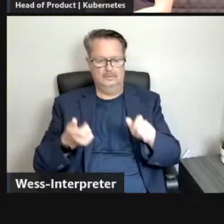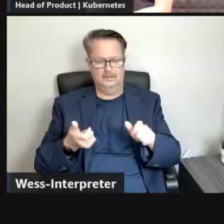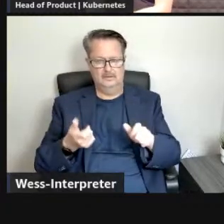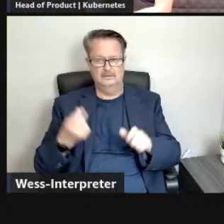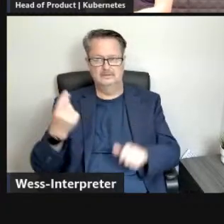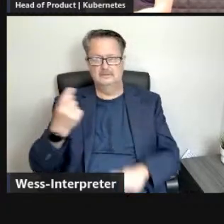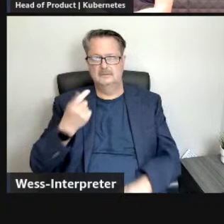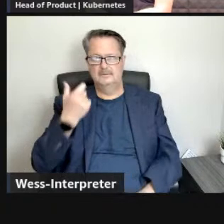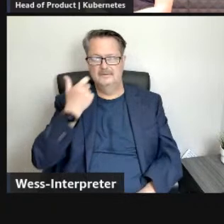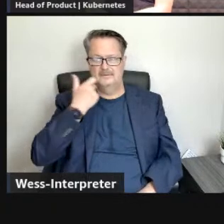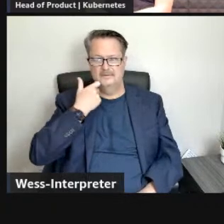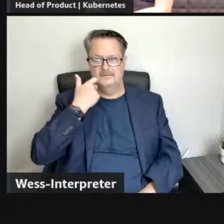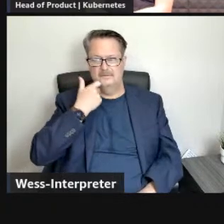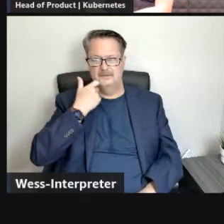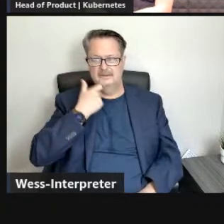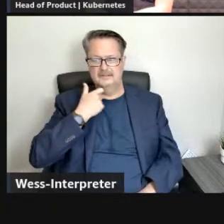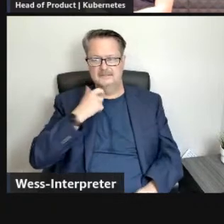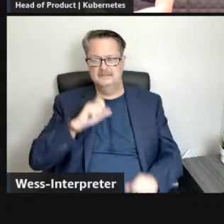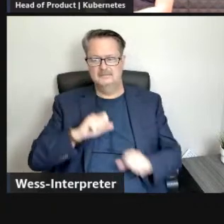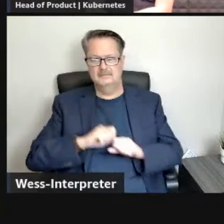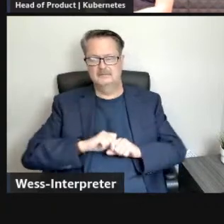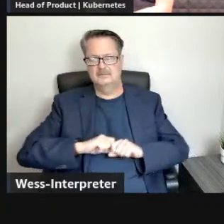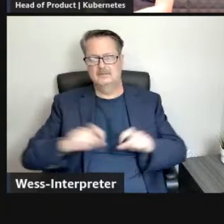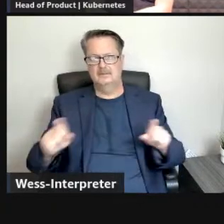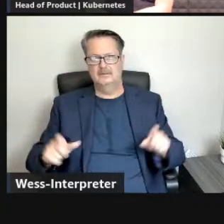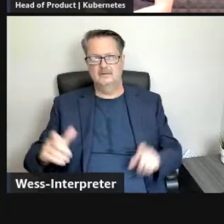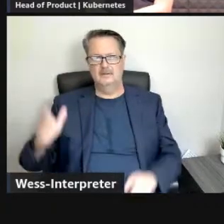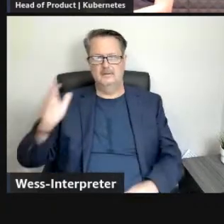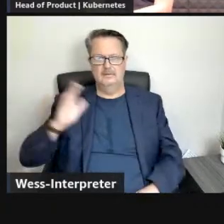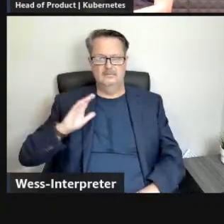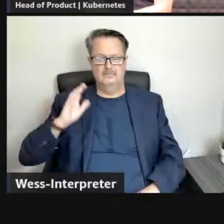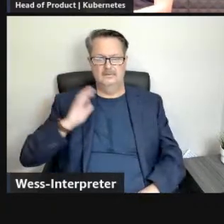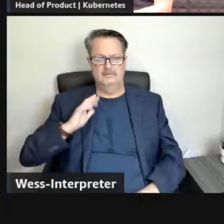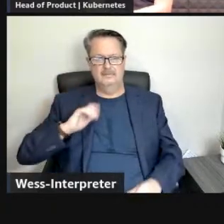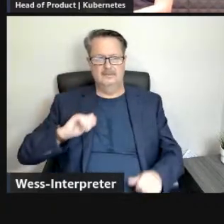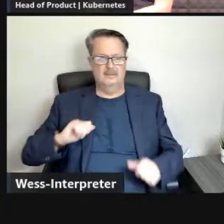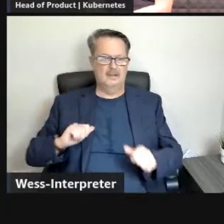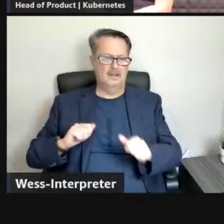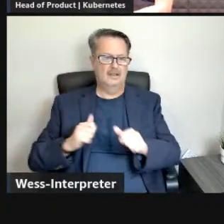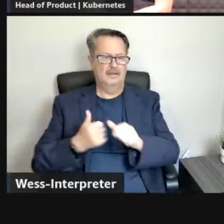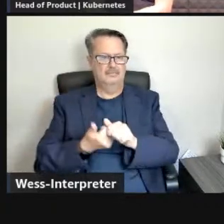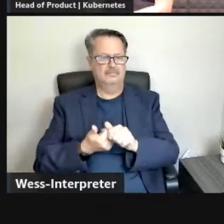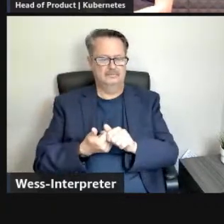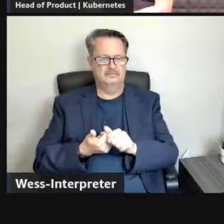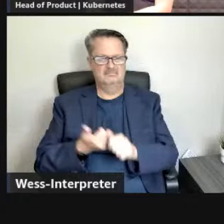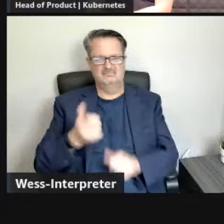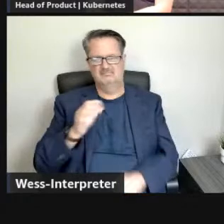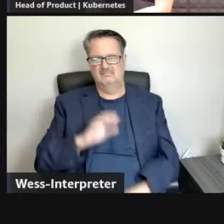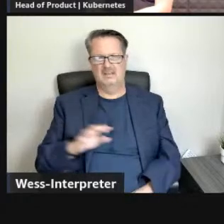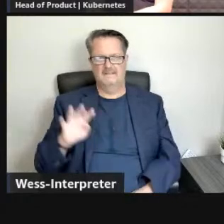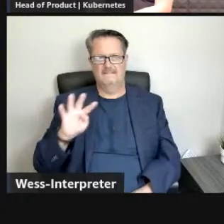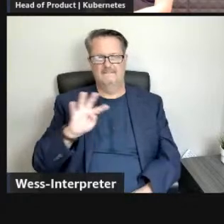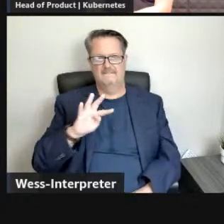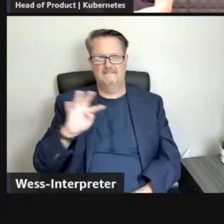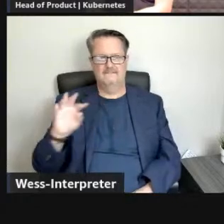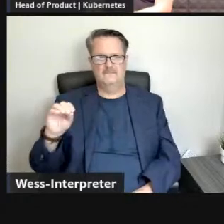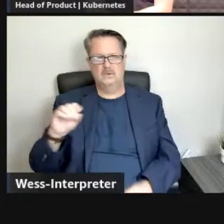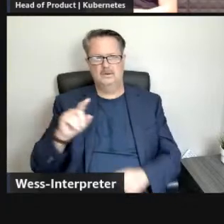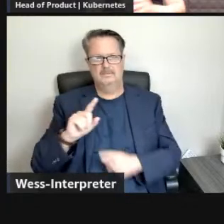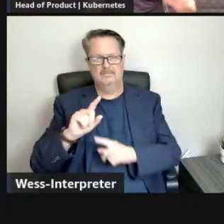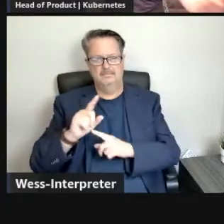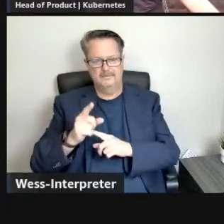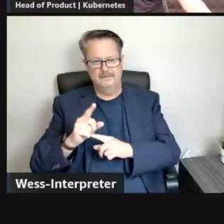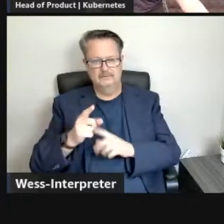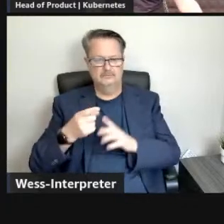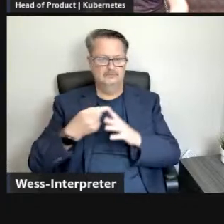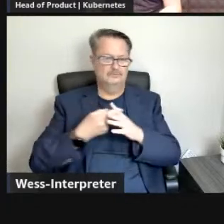is faster updates. So previously, updating a cluster took around 40 minutes. It was the kind of thing where you would start the cluster update and you